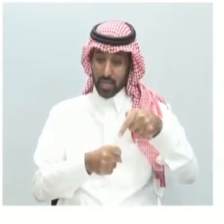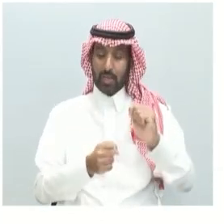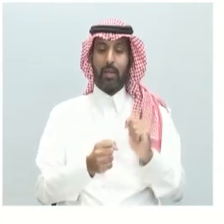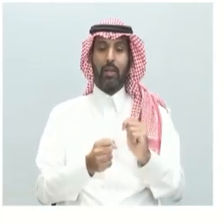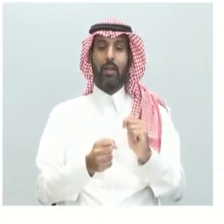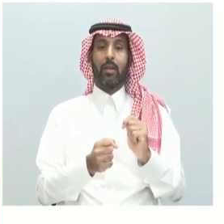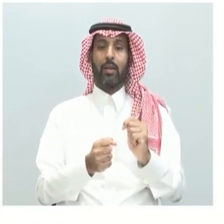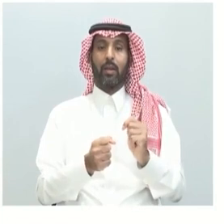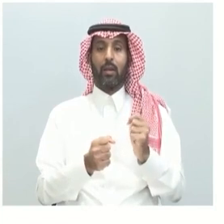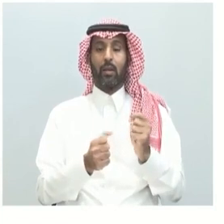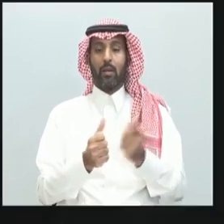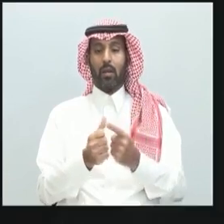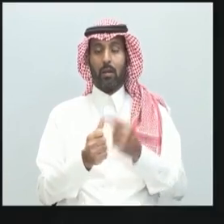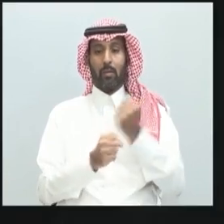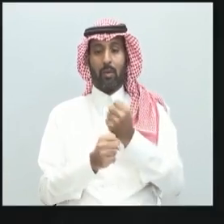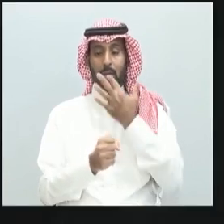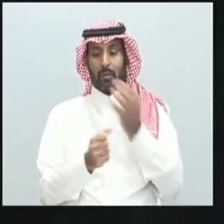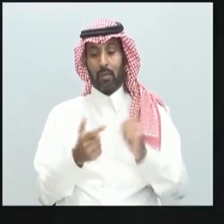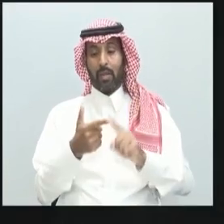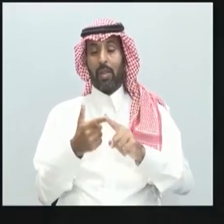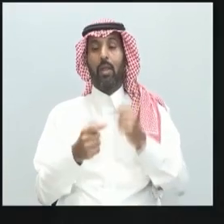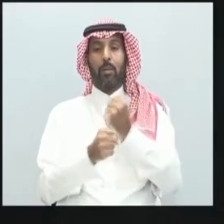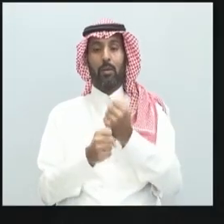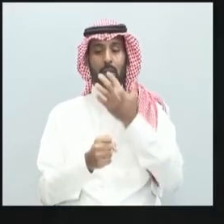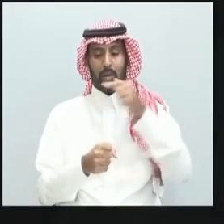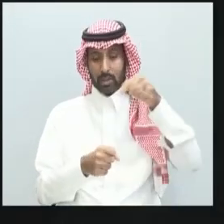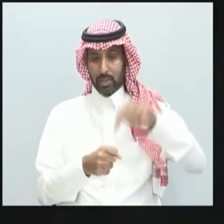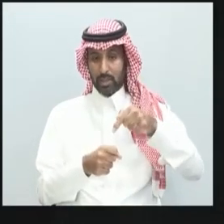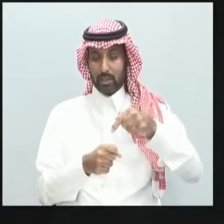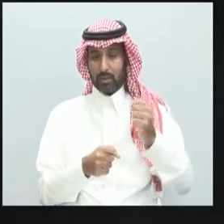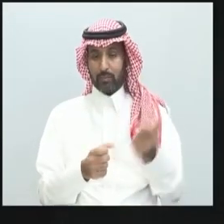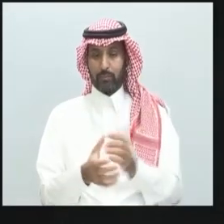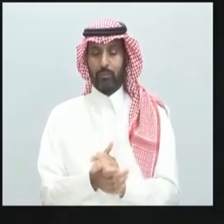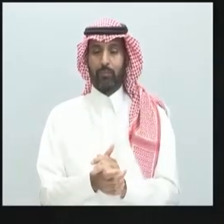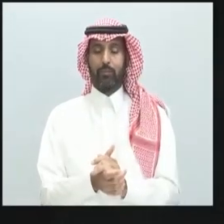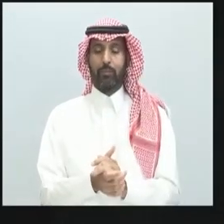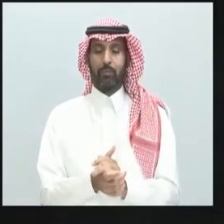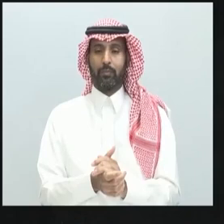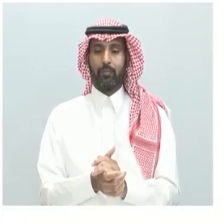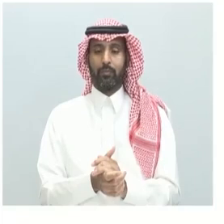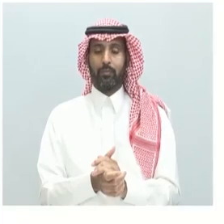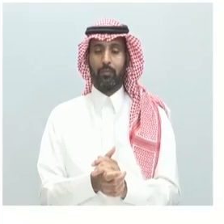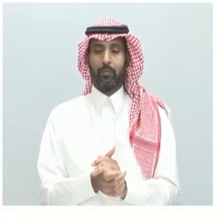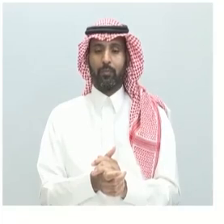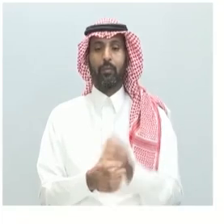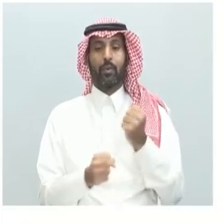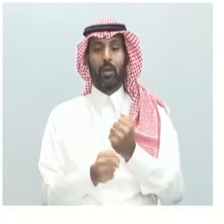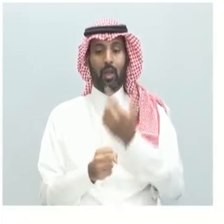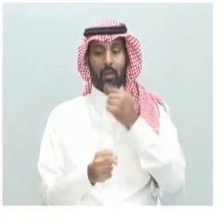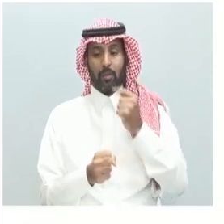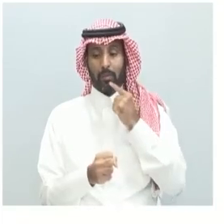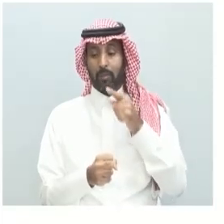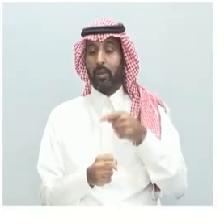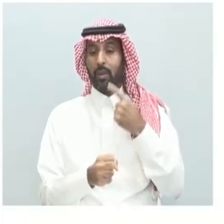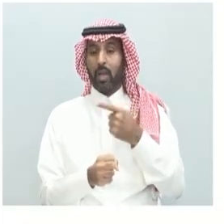the present simple and the present progressive. We'll be learning about them. We use the simple present to talk